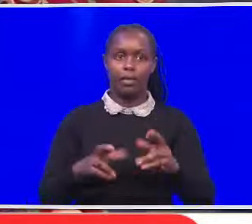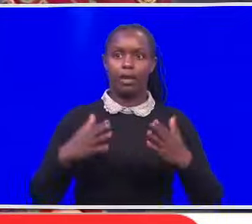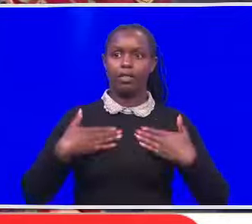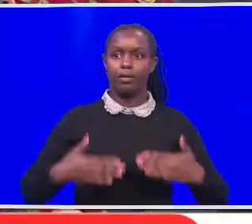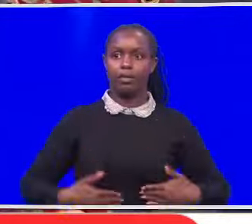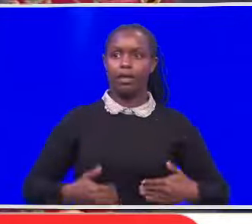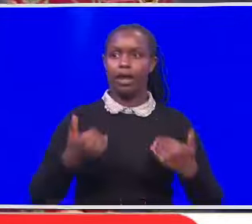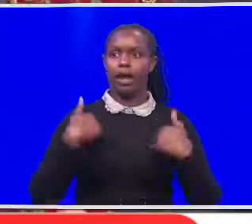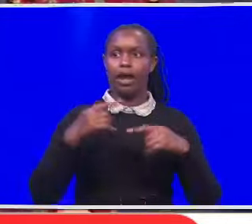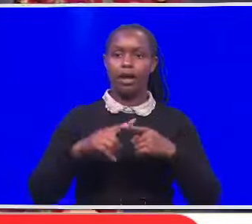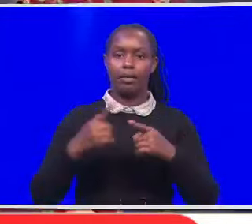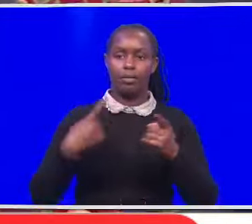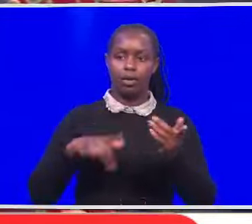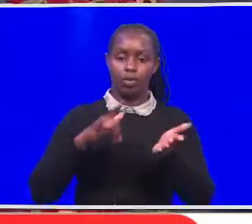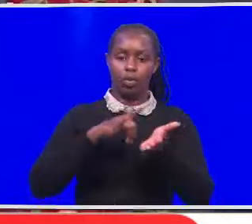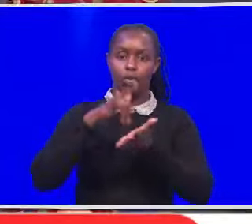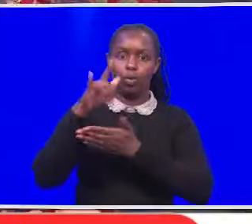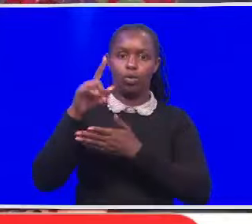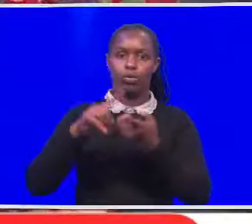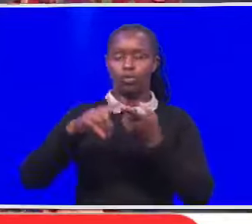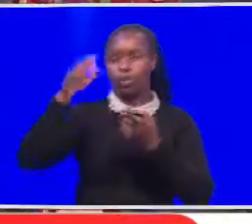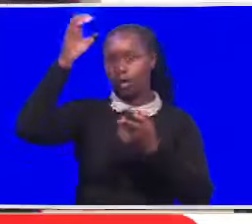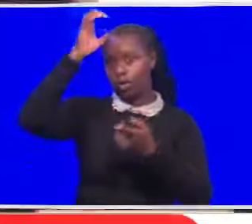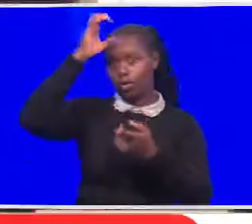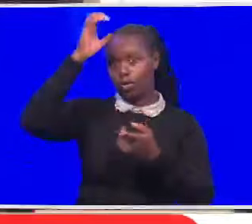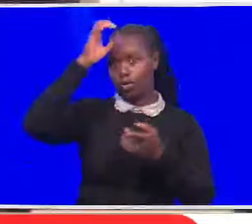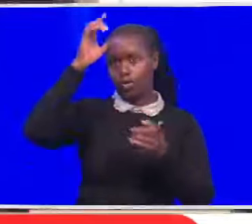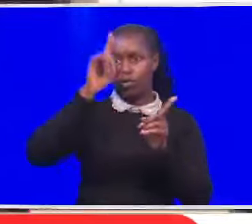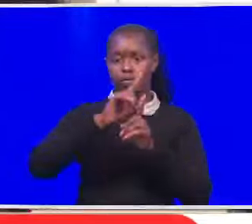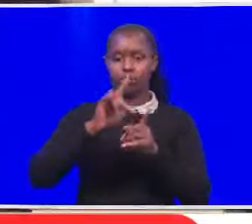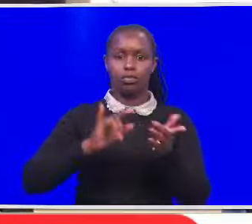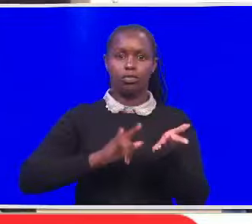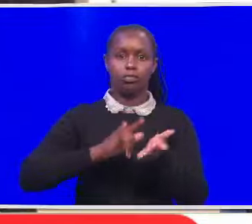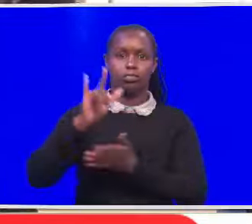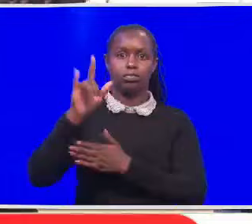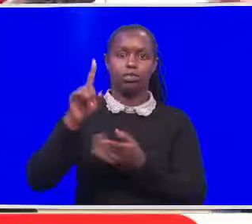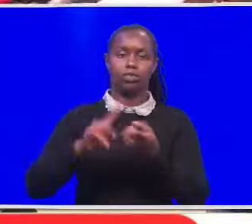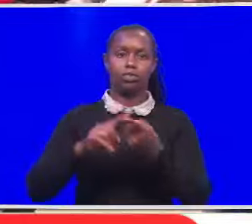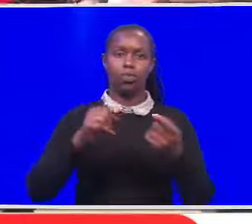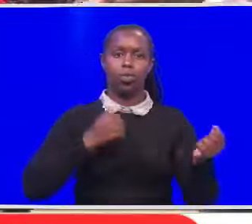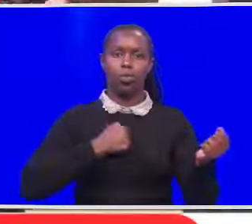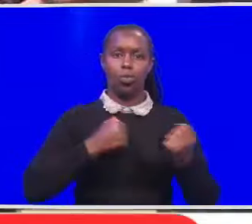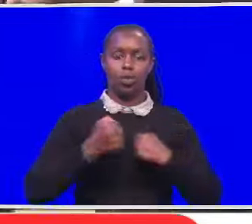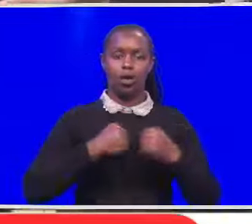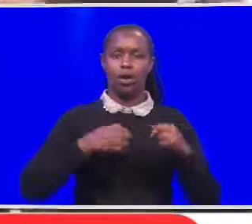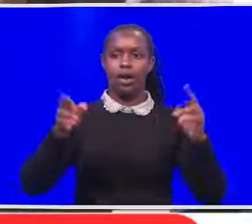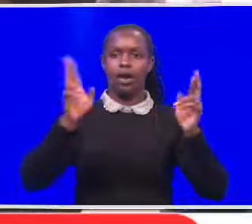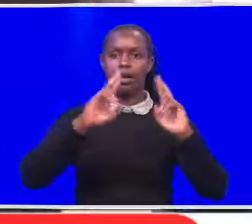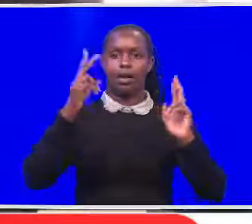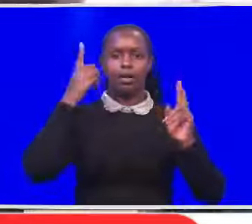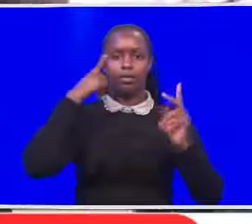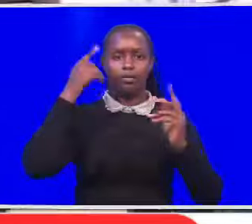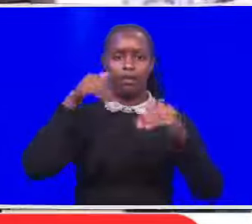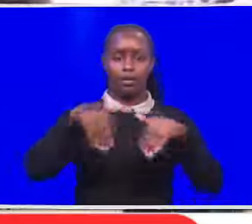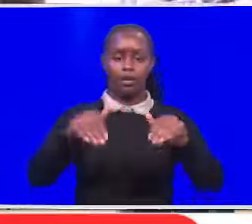hadi katika uwanja wa ndege wa Eldoret na kusafirishwa kwa ndege hadi taifa la Rwanda tayari kwa mazishi.